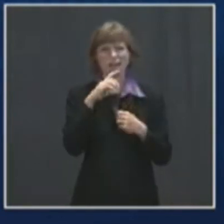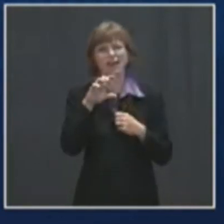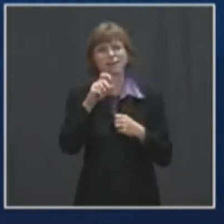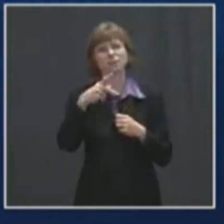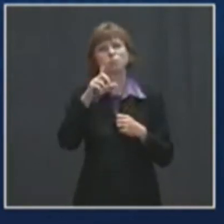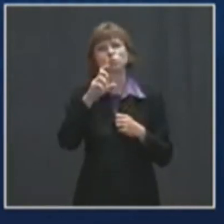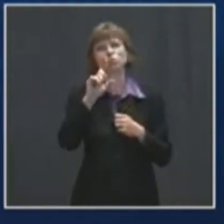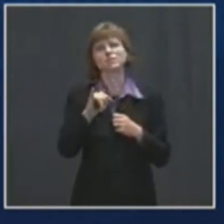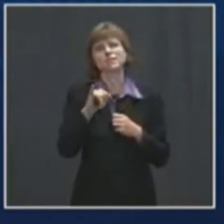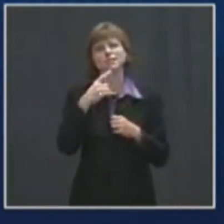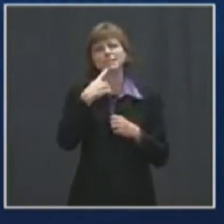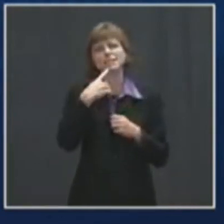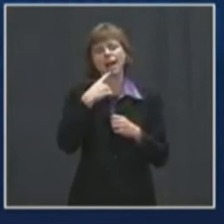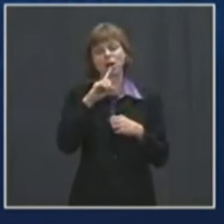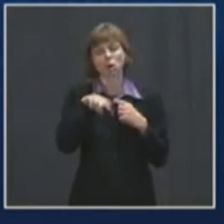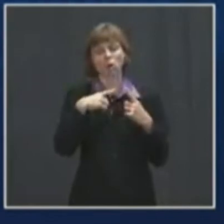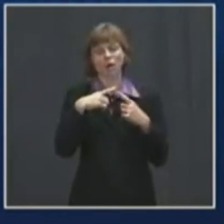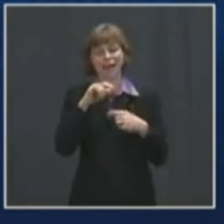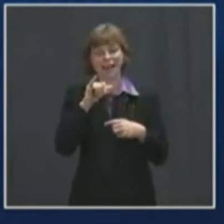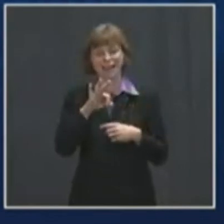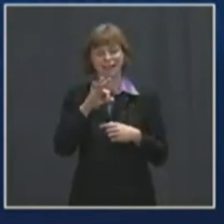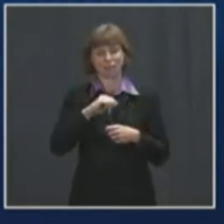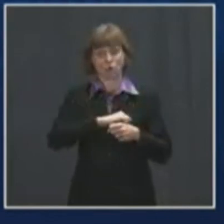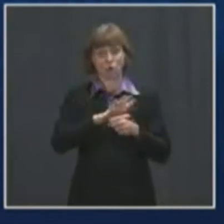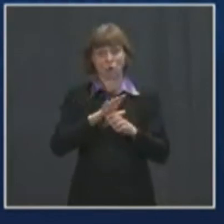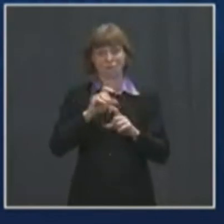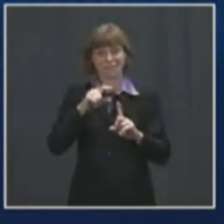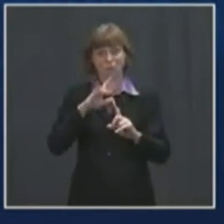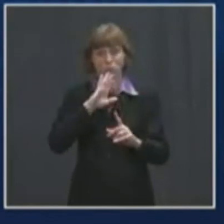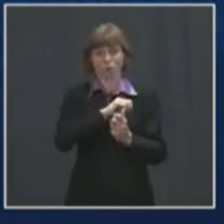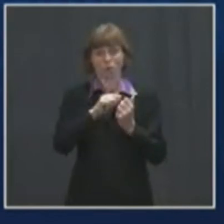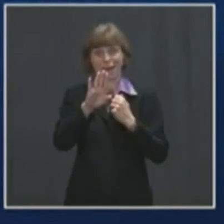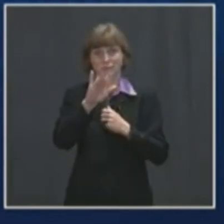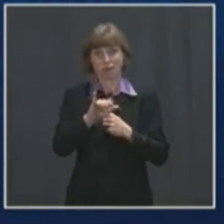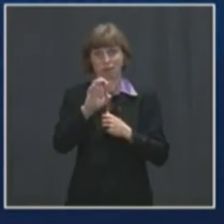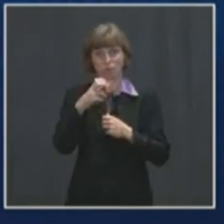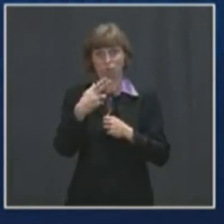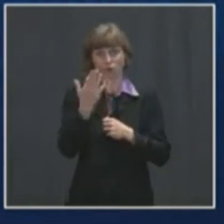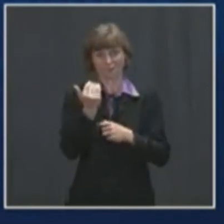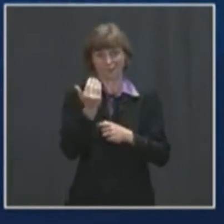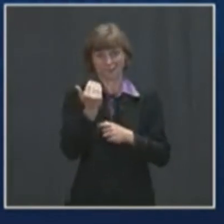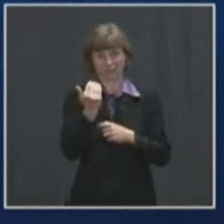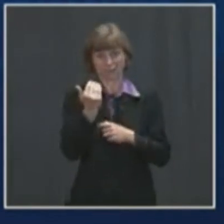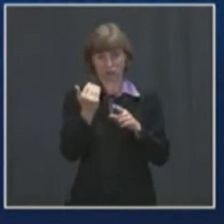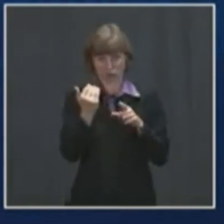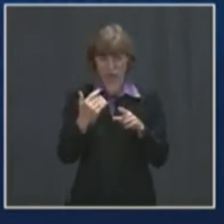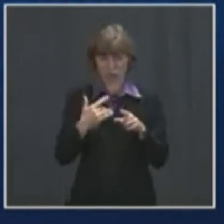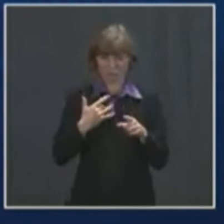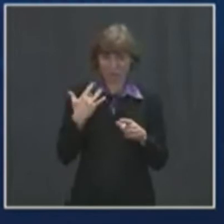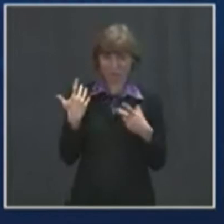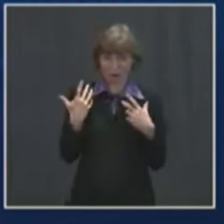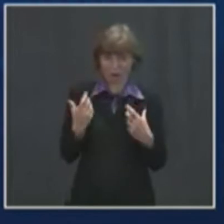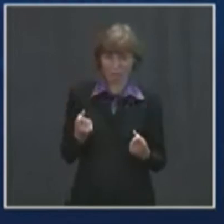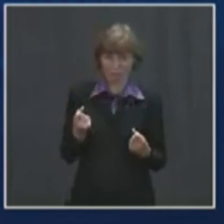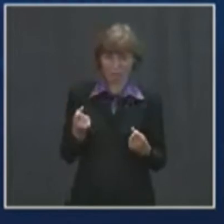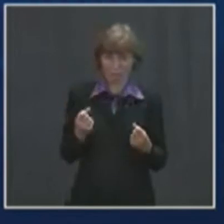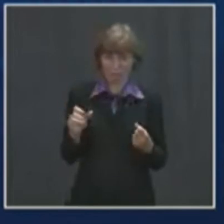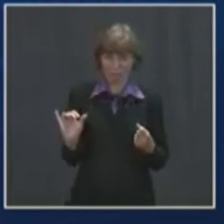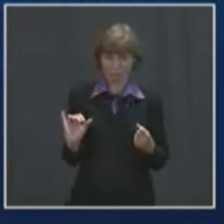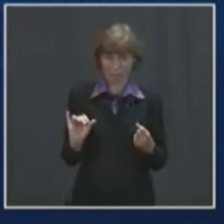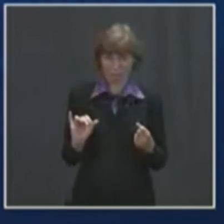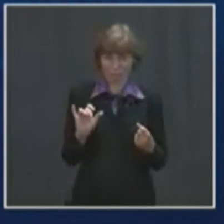asked if the COVID stimulus would pass by March 15th. Is that, do you also share that confidence that it would pass by mid-March when